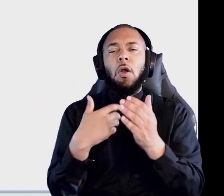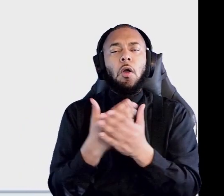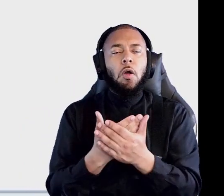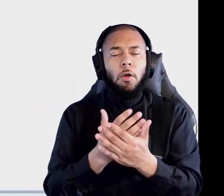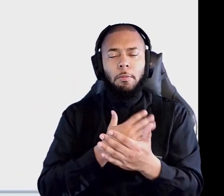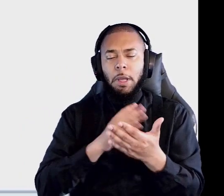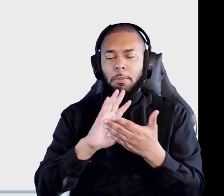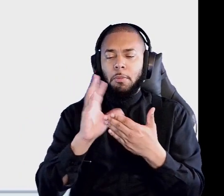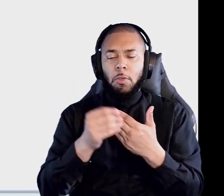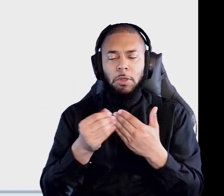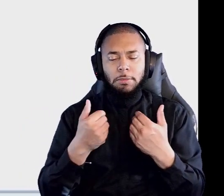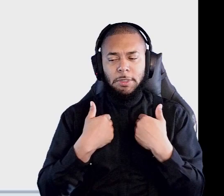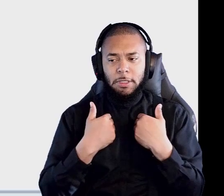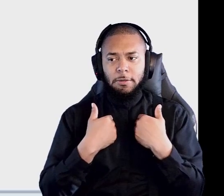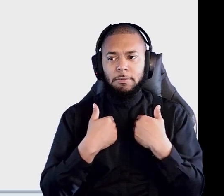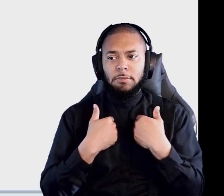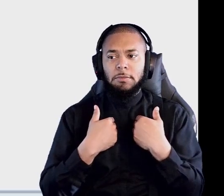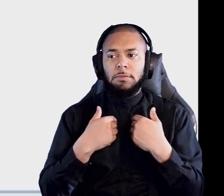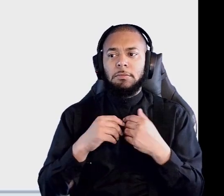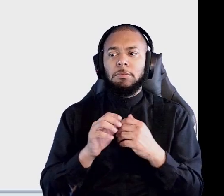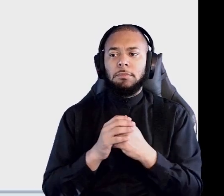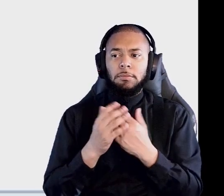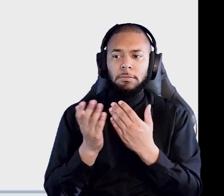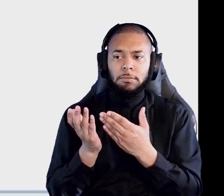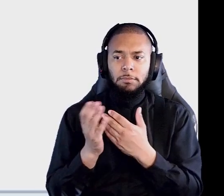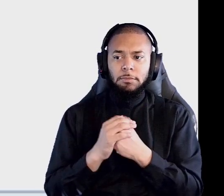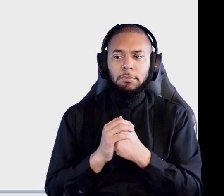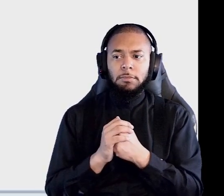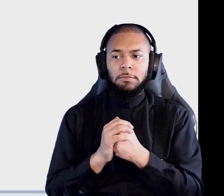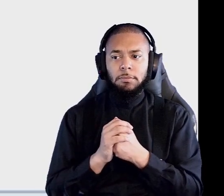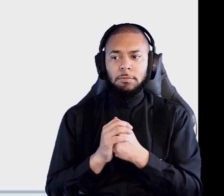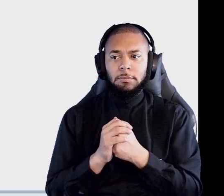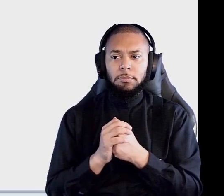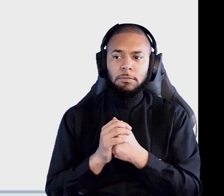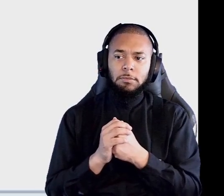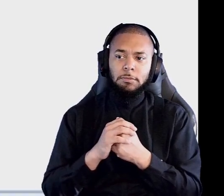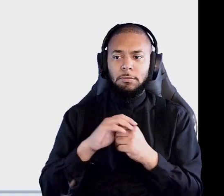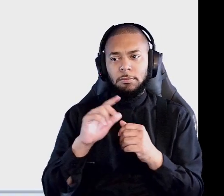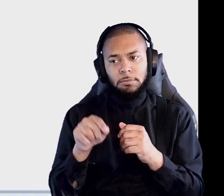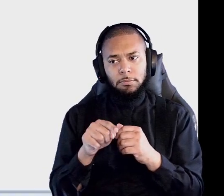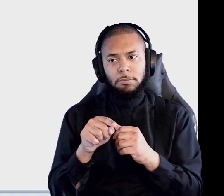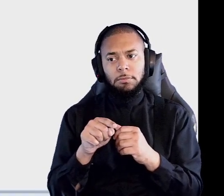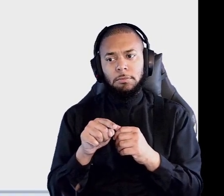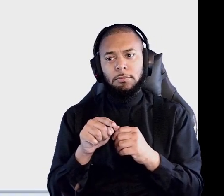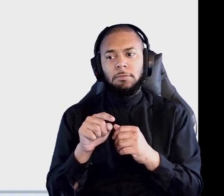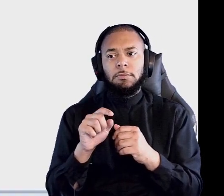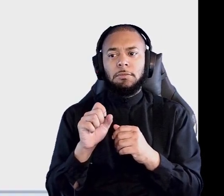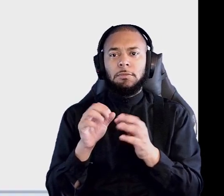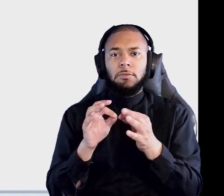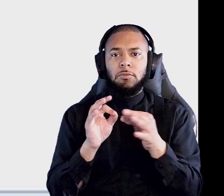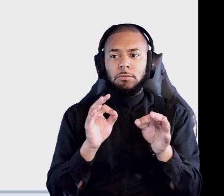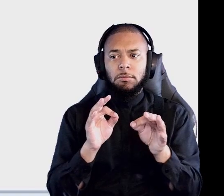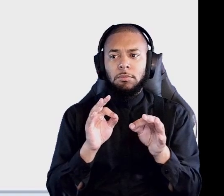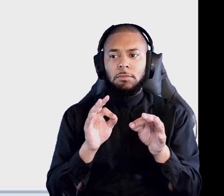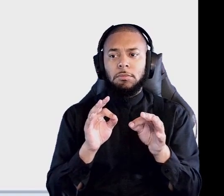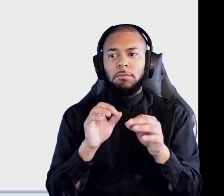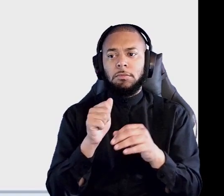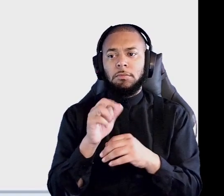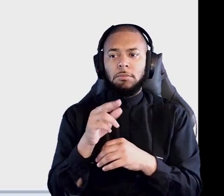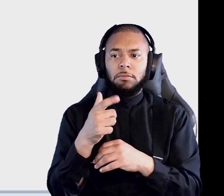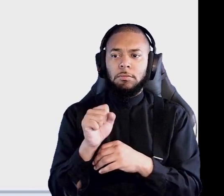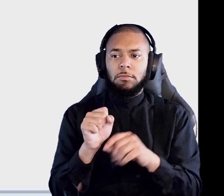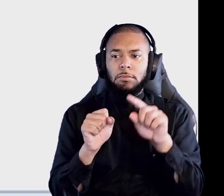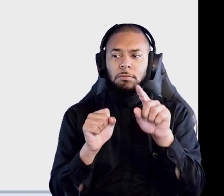programs, public static void main, and then in parentheses, string